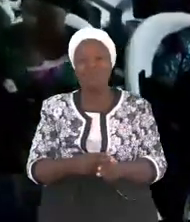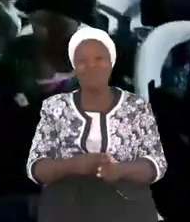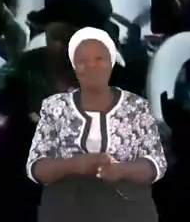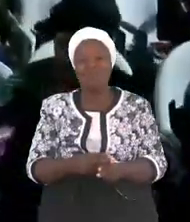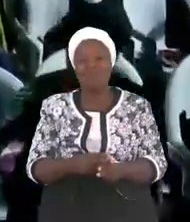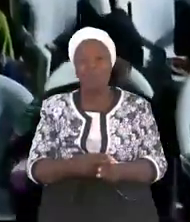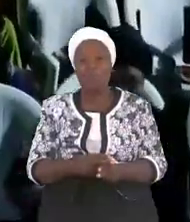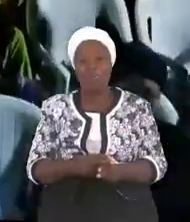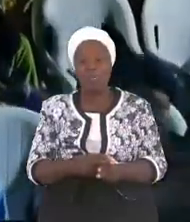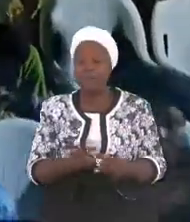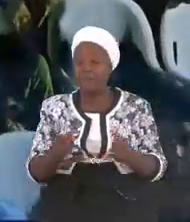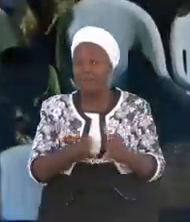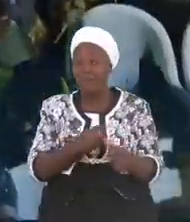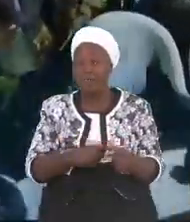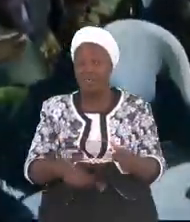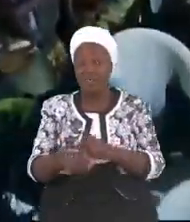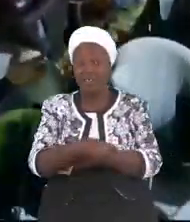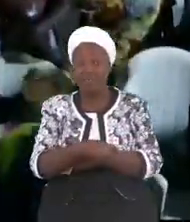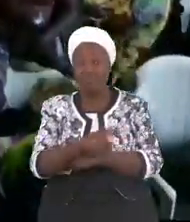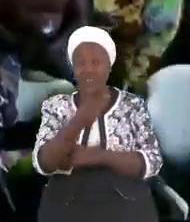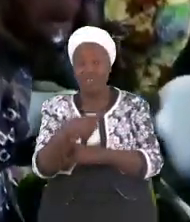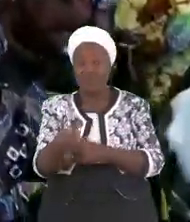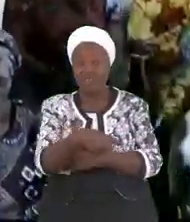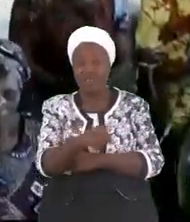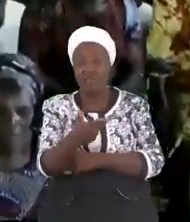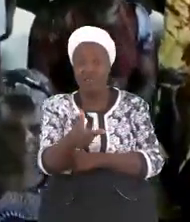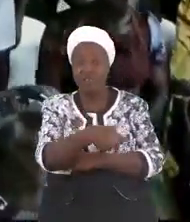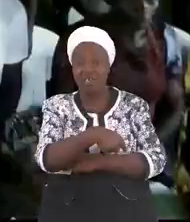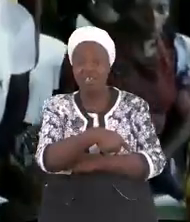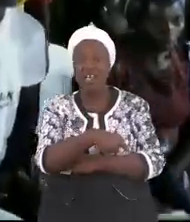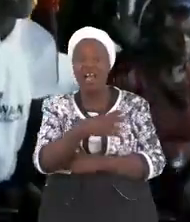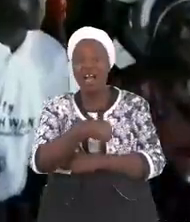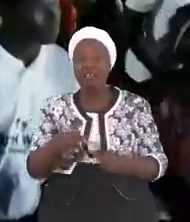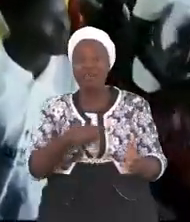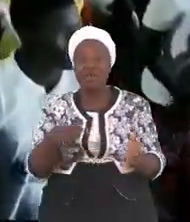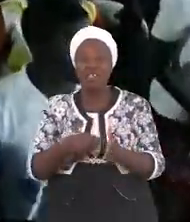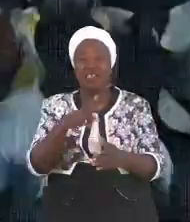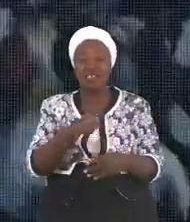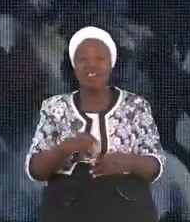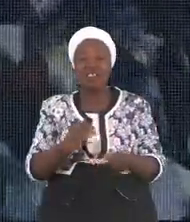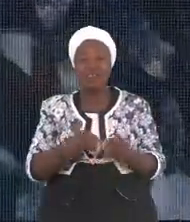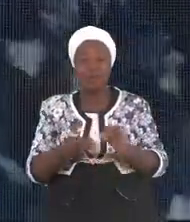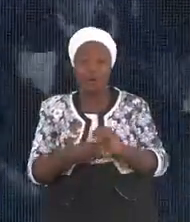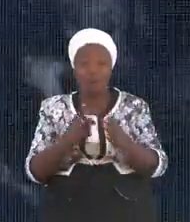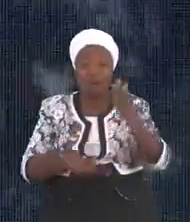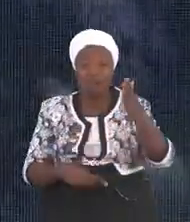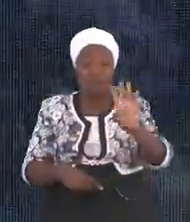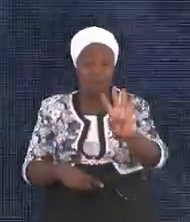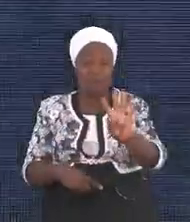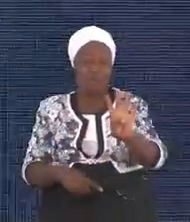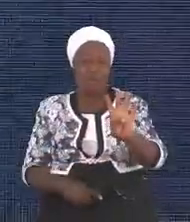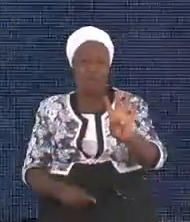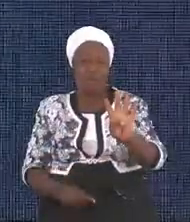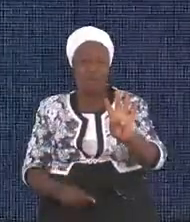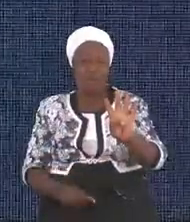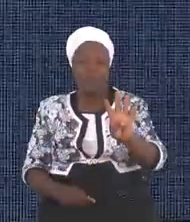First day, second day, third day, and this is day number four.